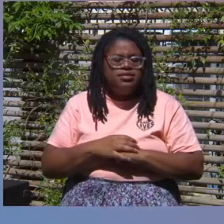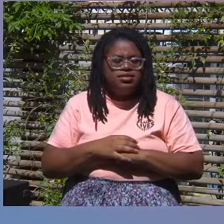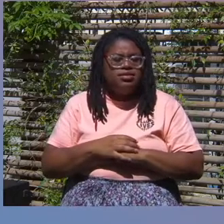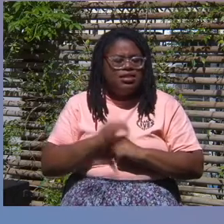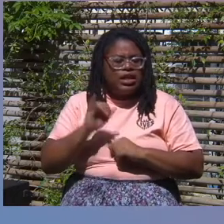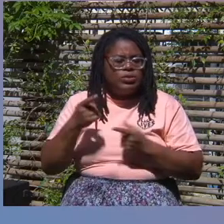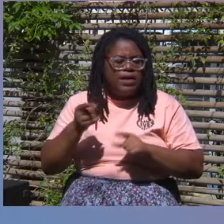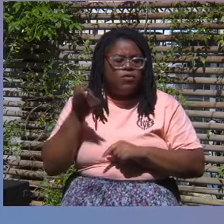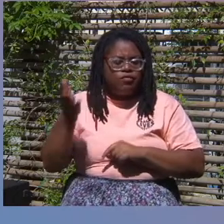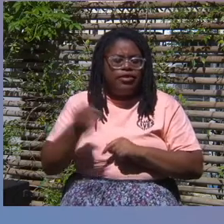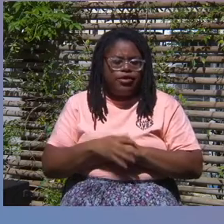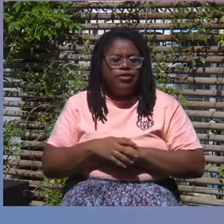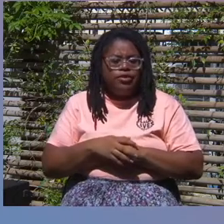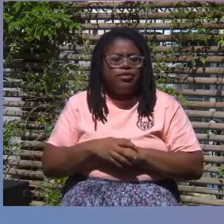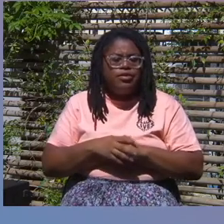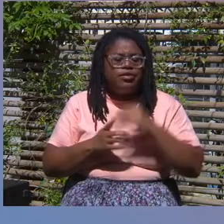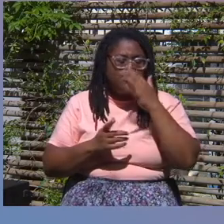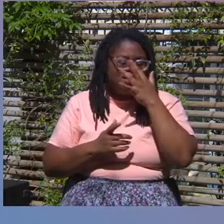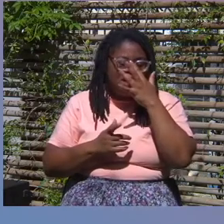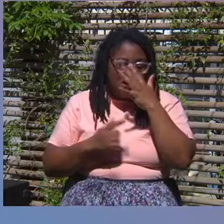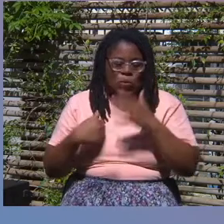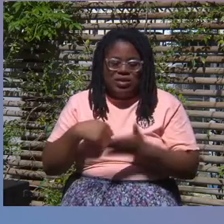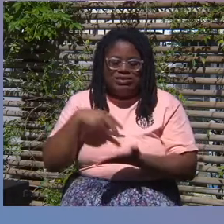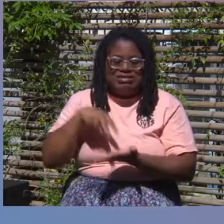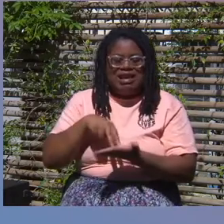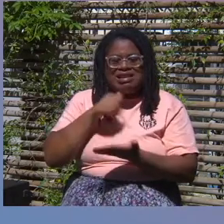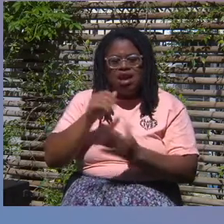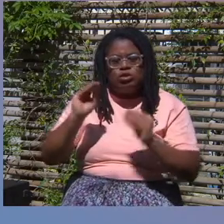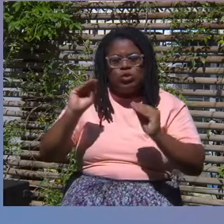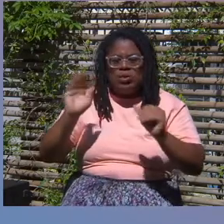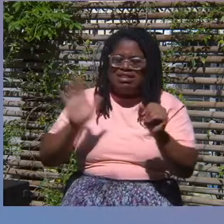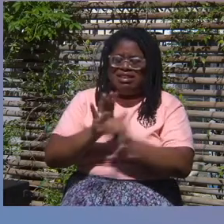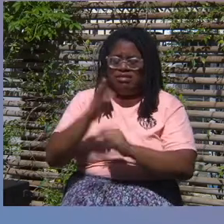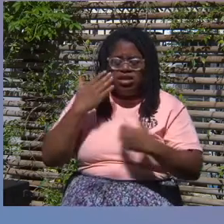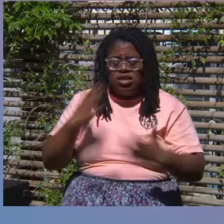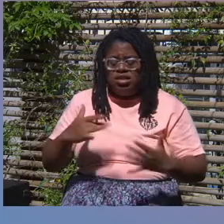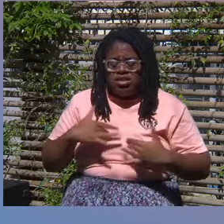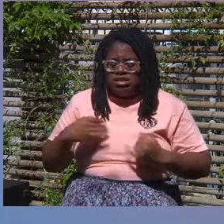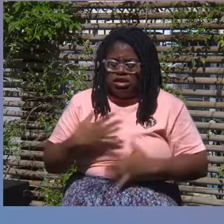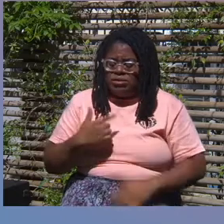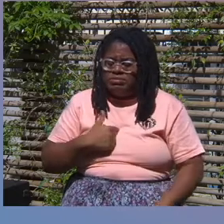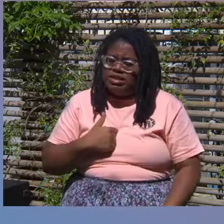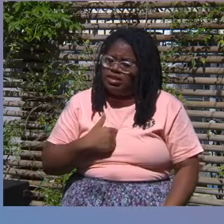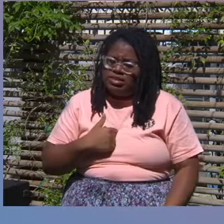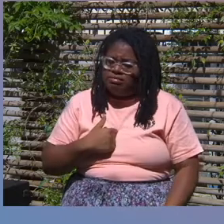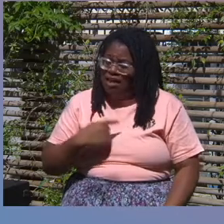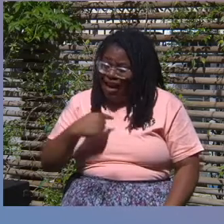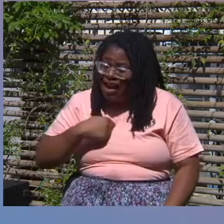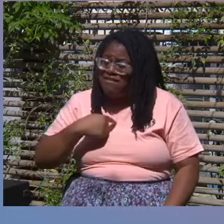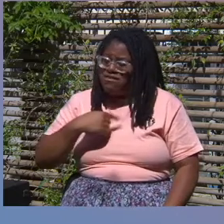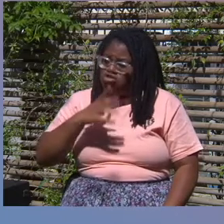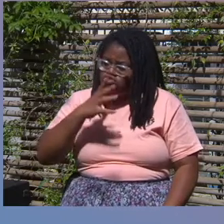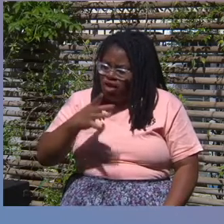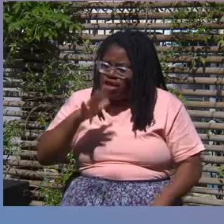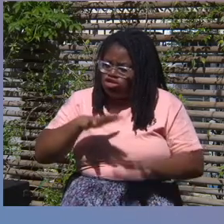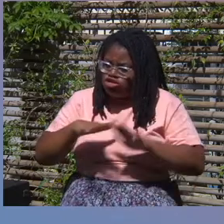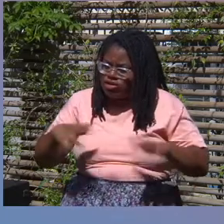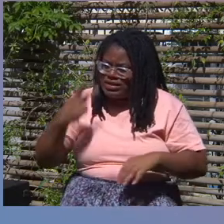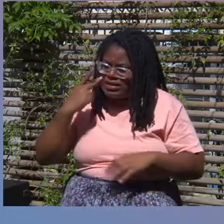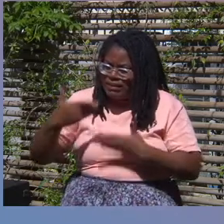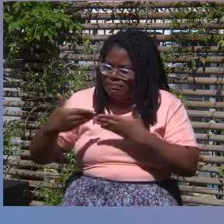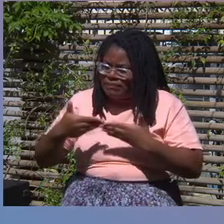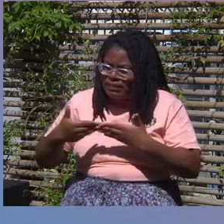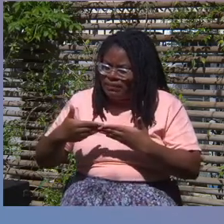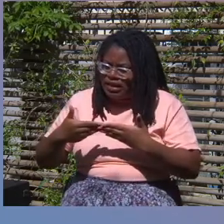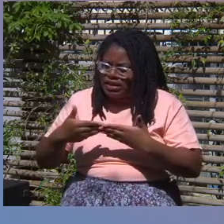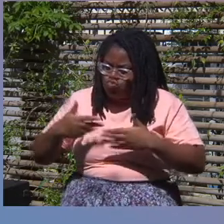happening over there. And we're standing and not doing enough. I don't know, it frightens me. Because I have grandchildren, and I see little babies